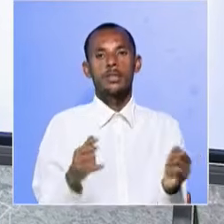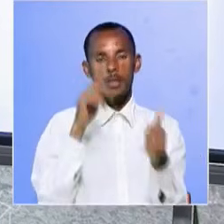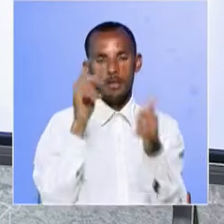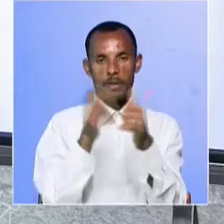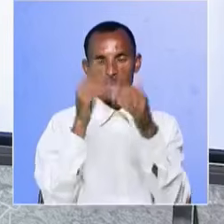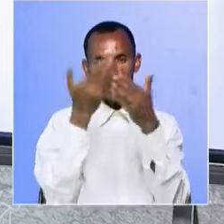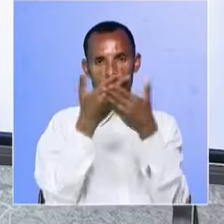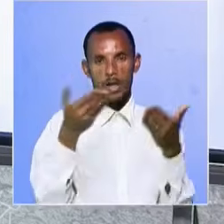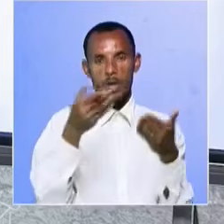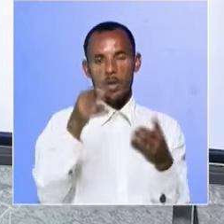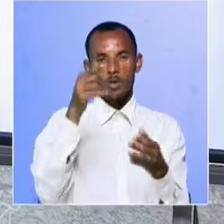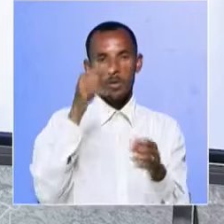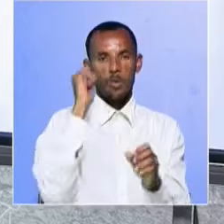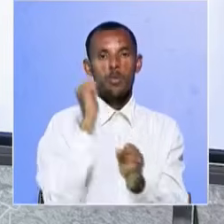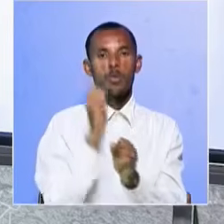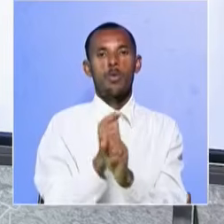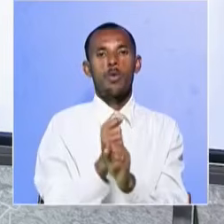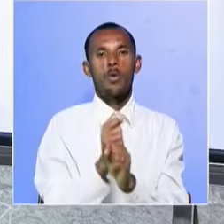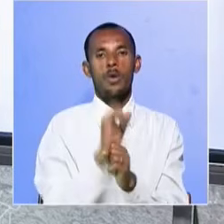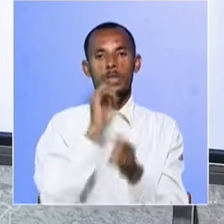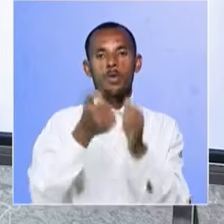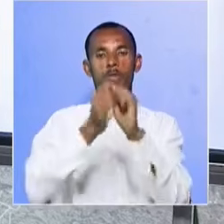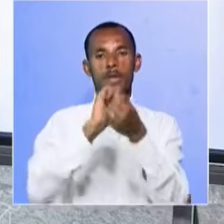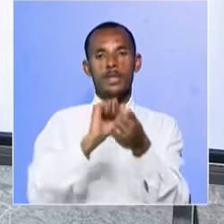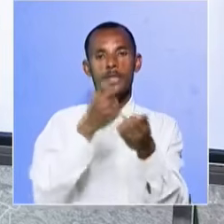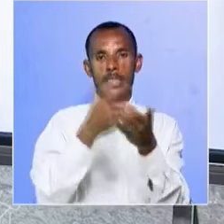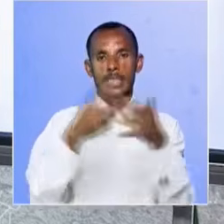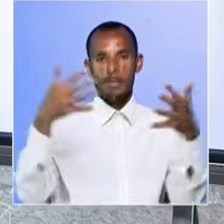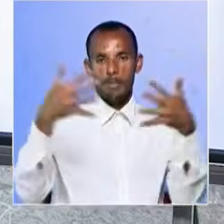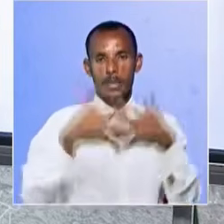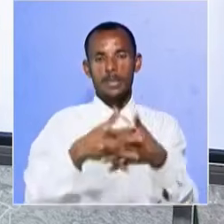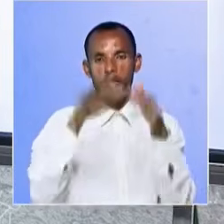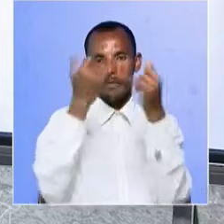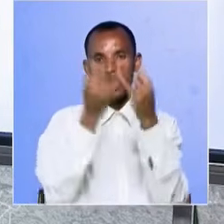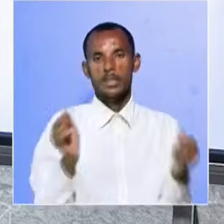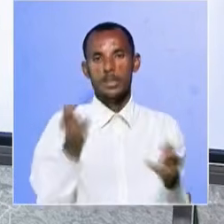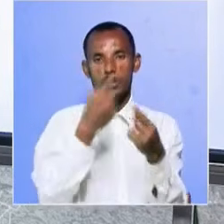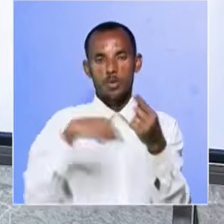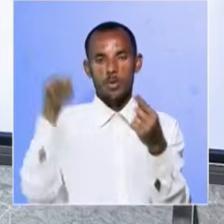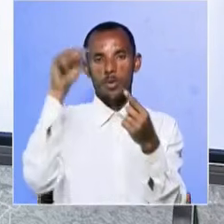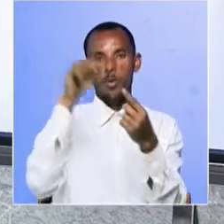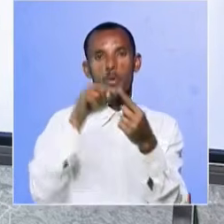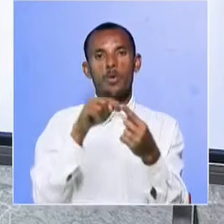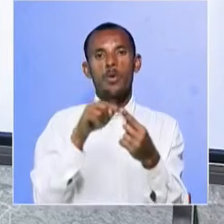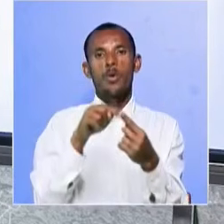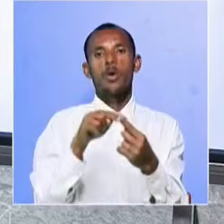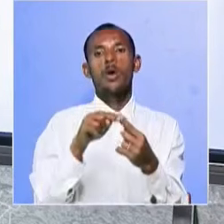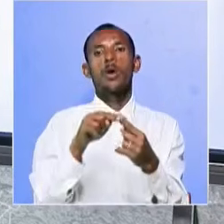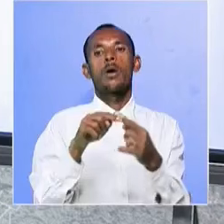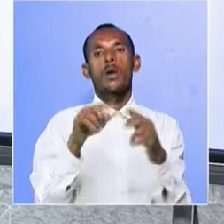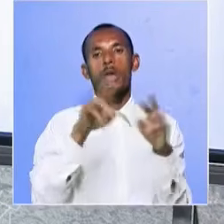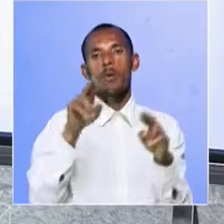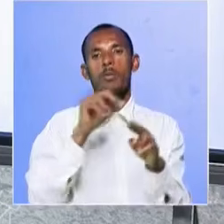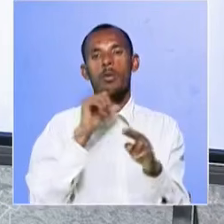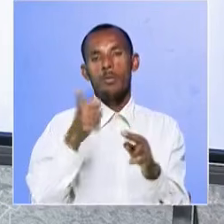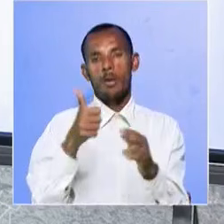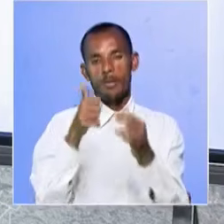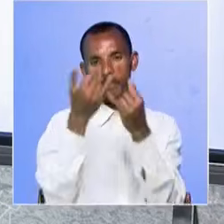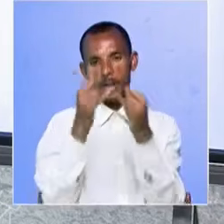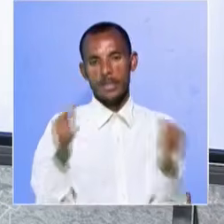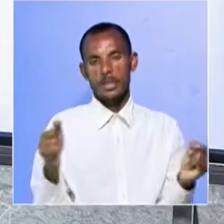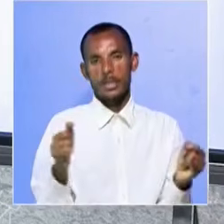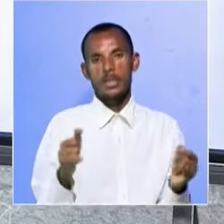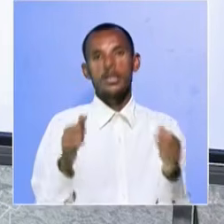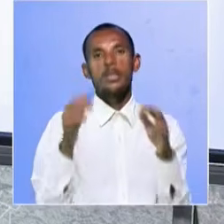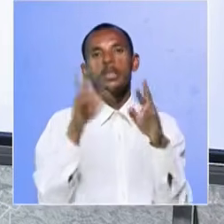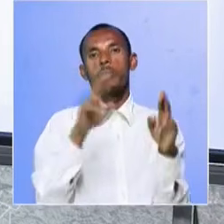thing that you need to do is converting this mixed fraction into improper fraction. Okay, the